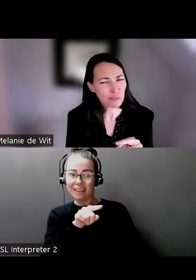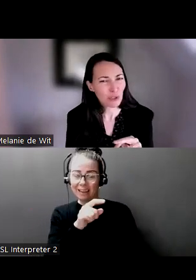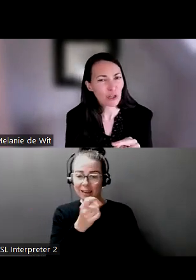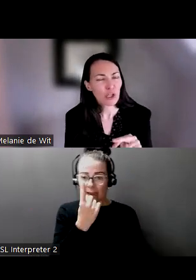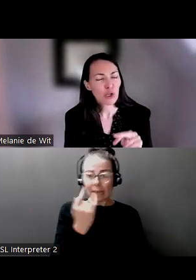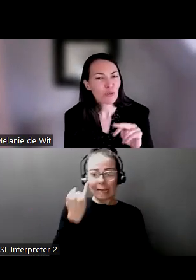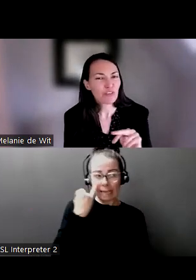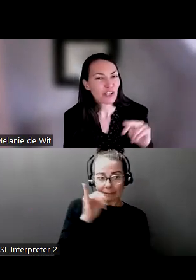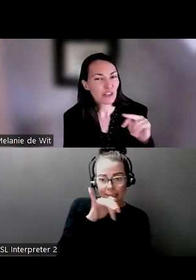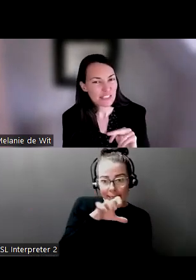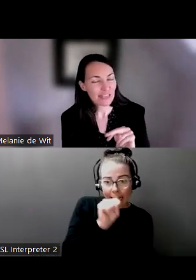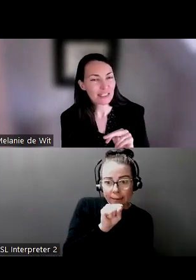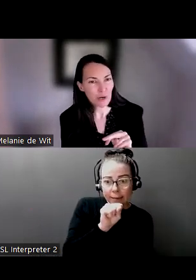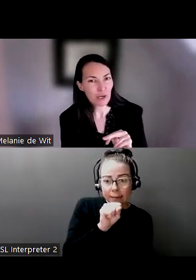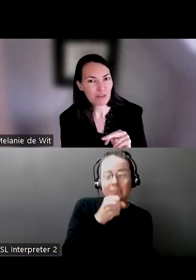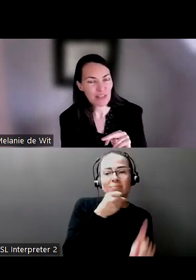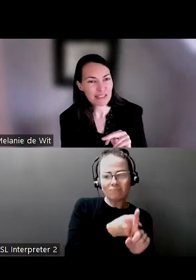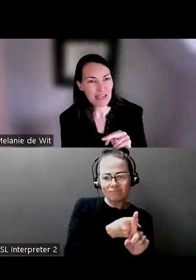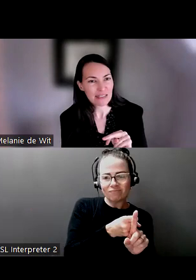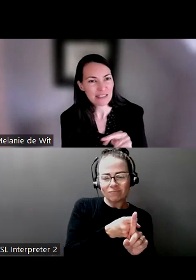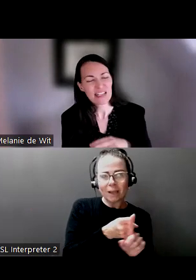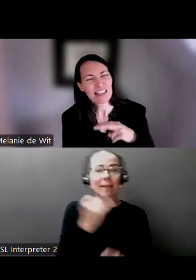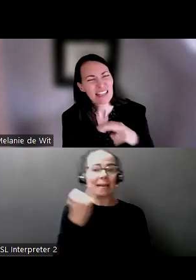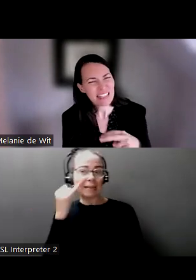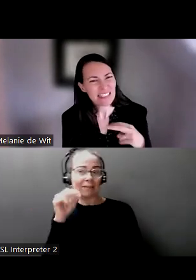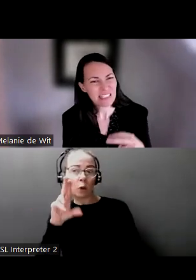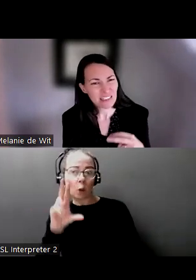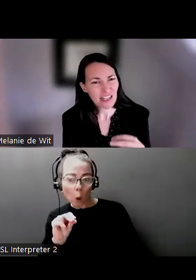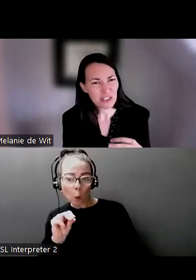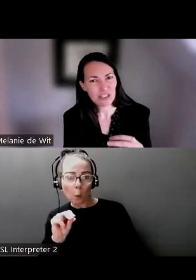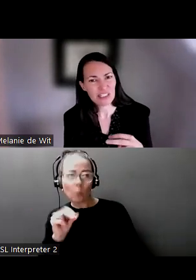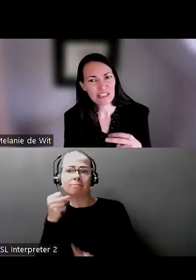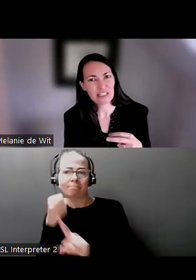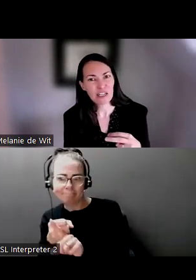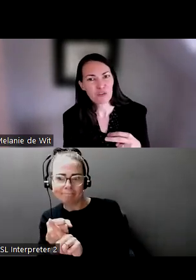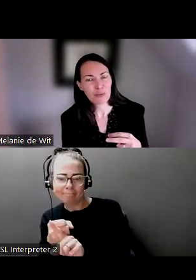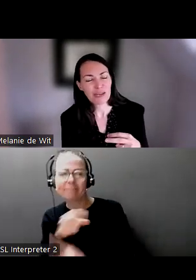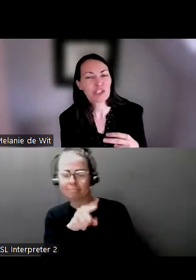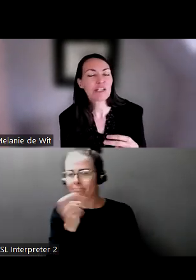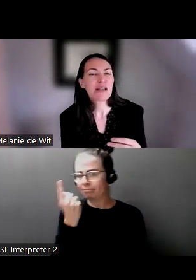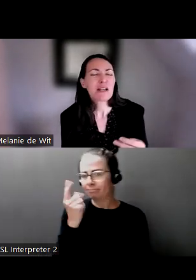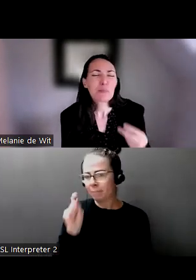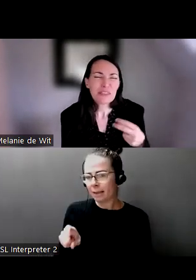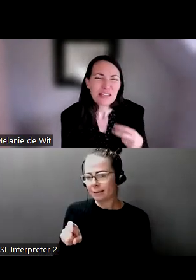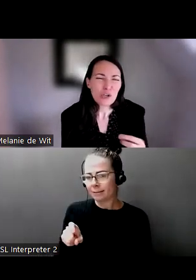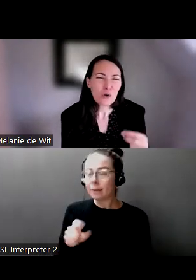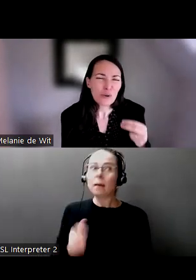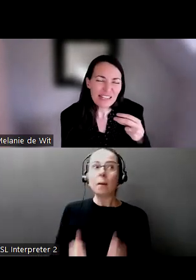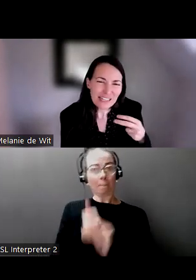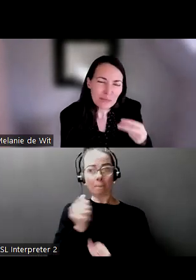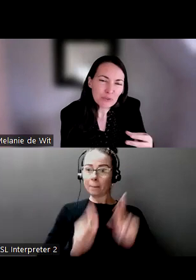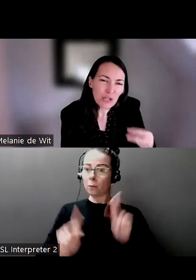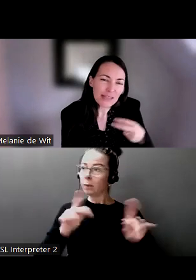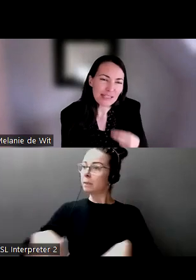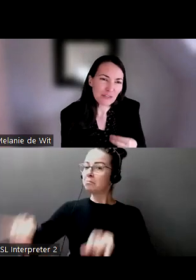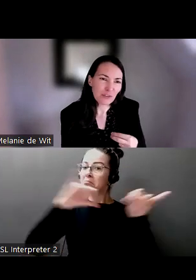most people will fail the second part of that test. They can still understand the information, but they